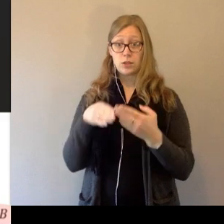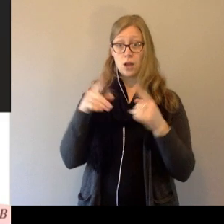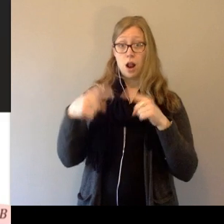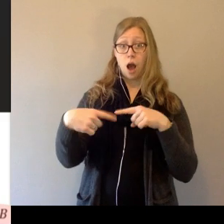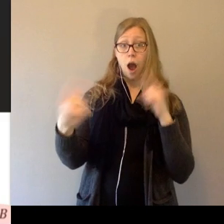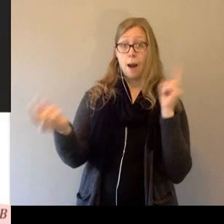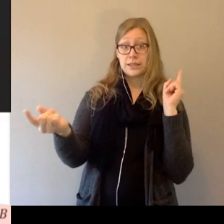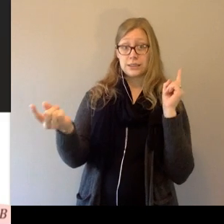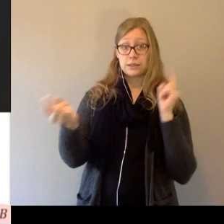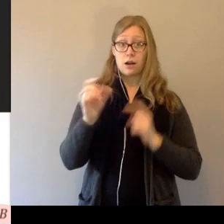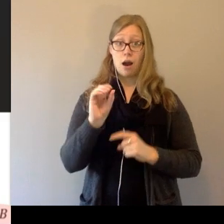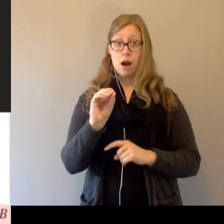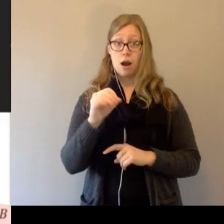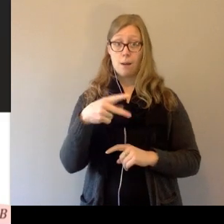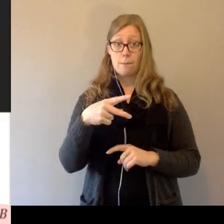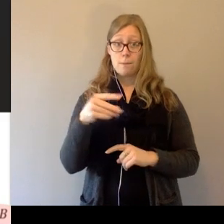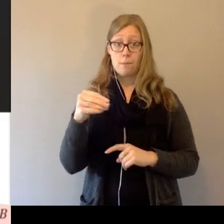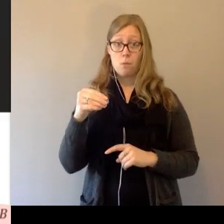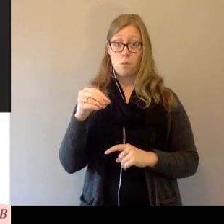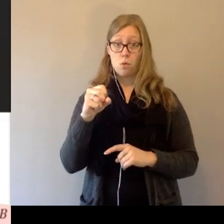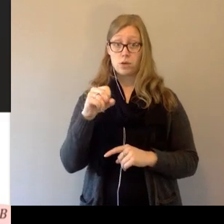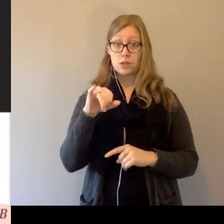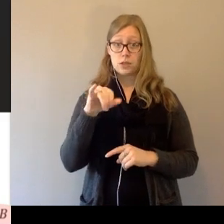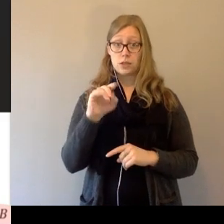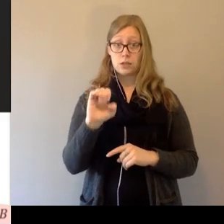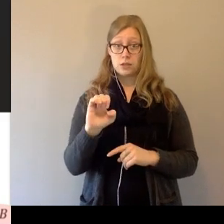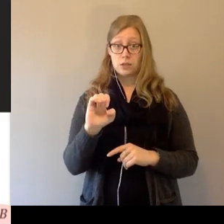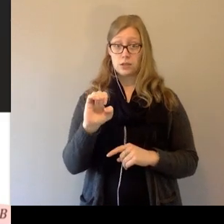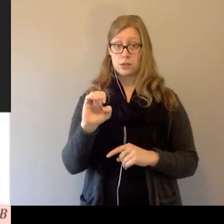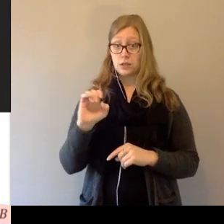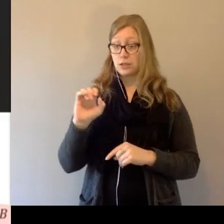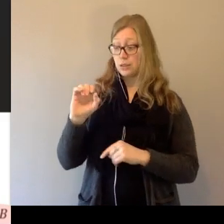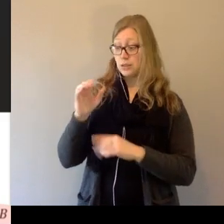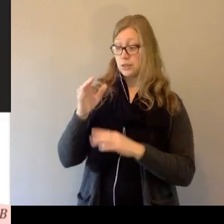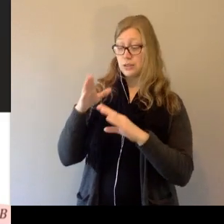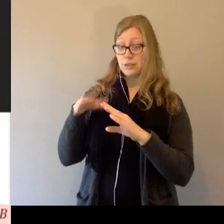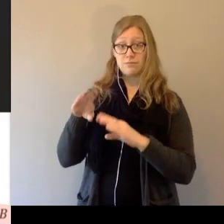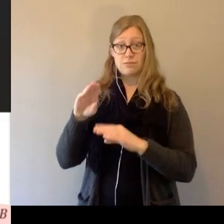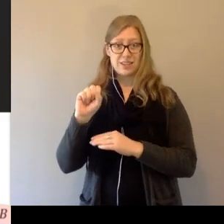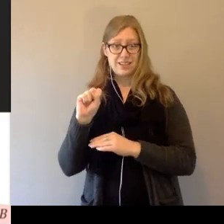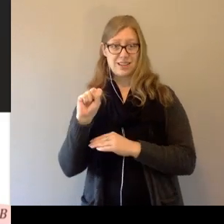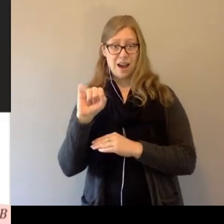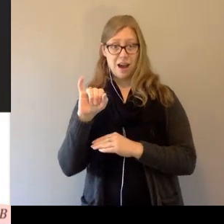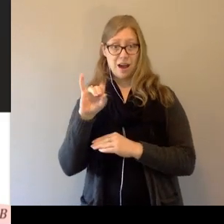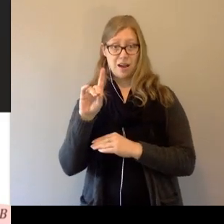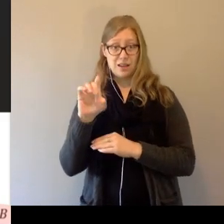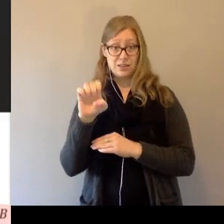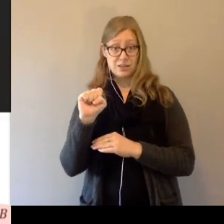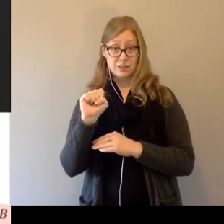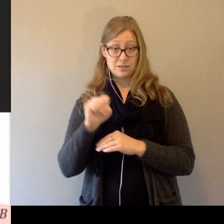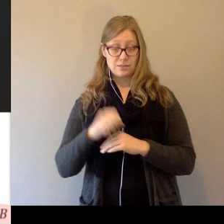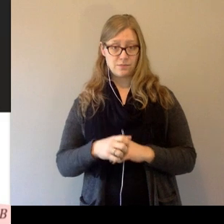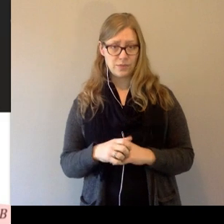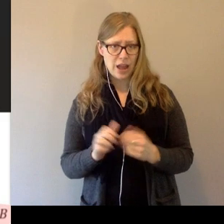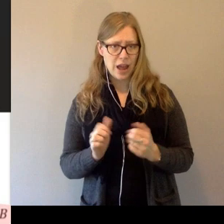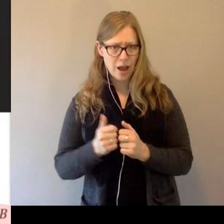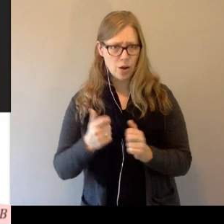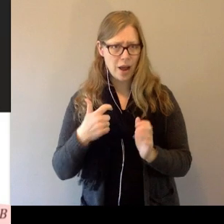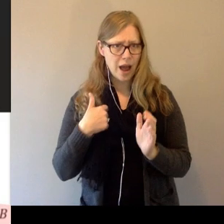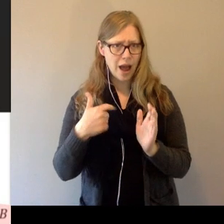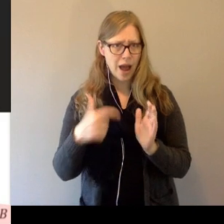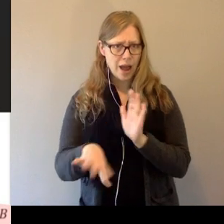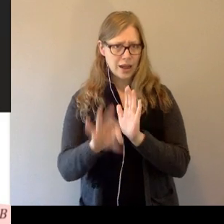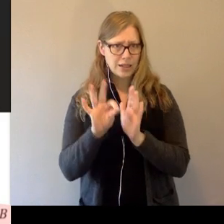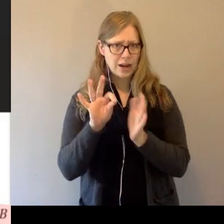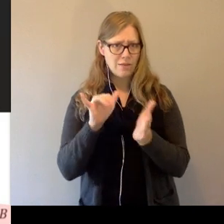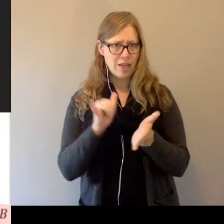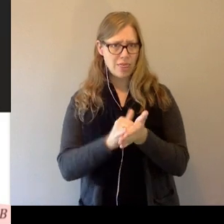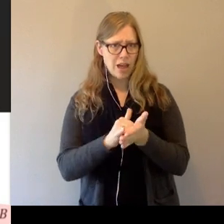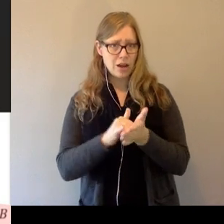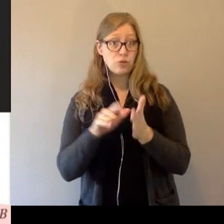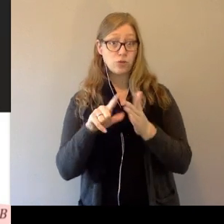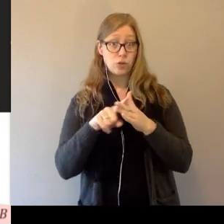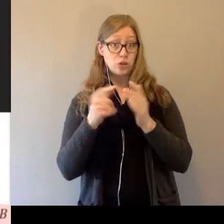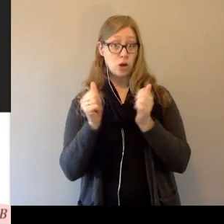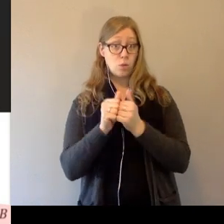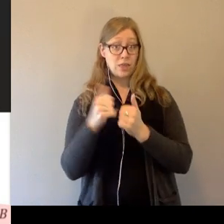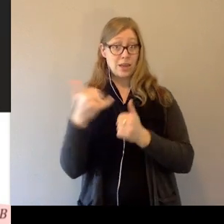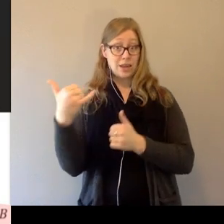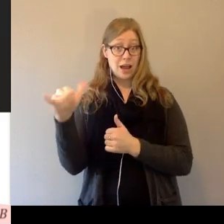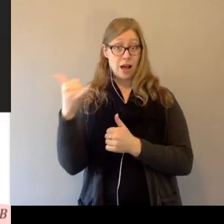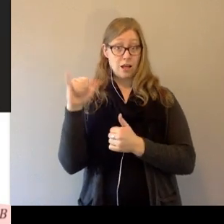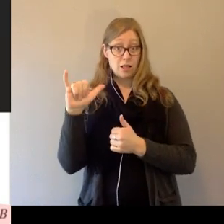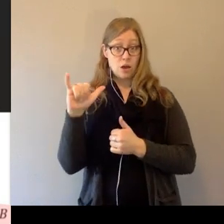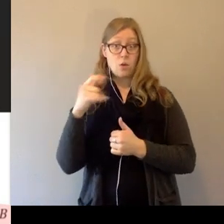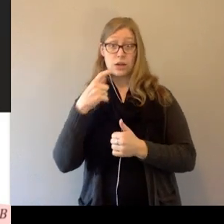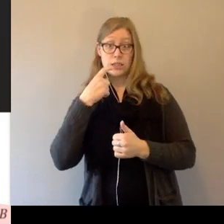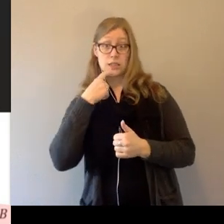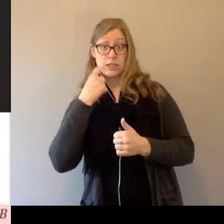how do we identify an opposite side in a right triangle? And so they start with, in yellow here, it says, name the side